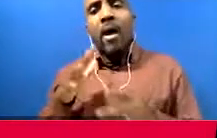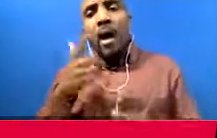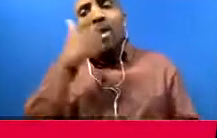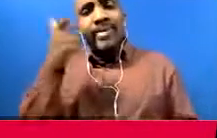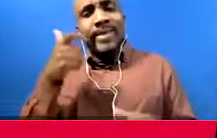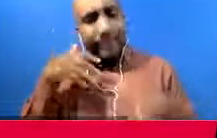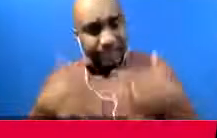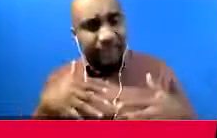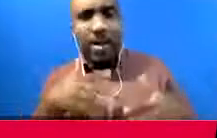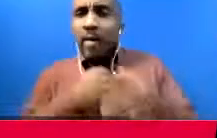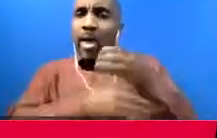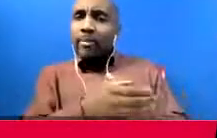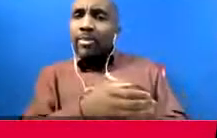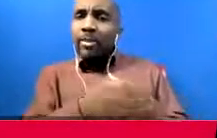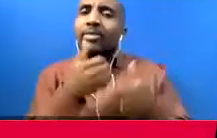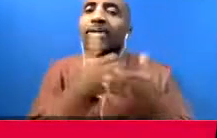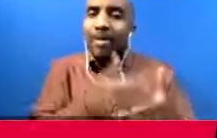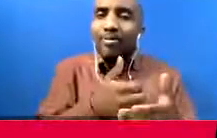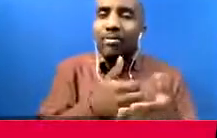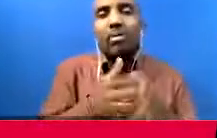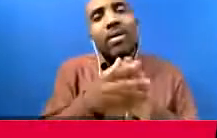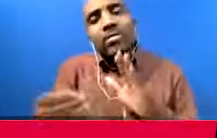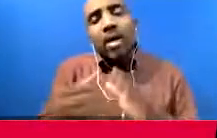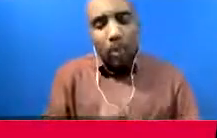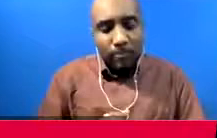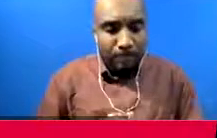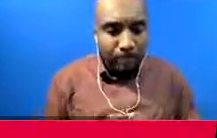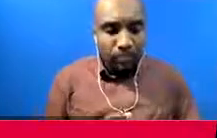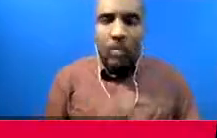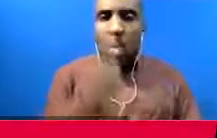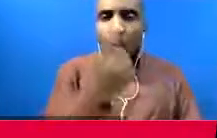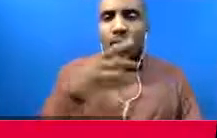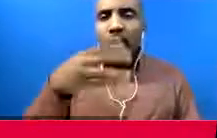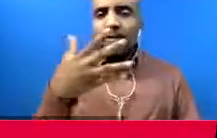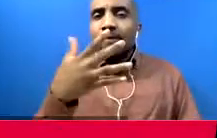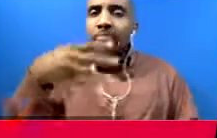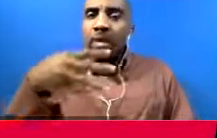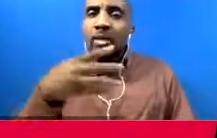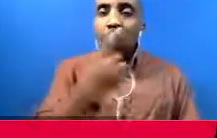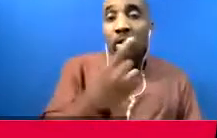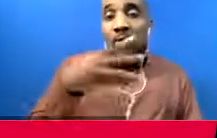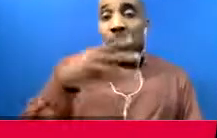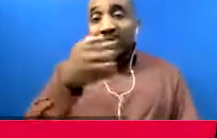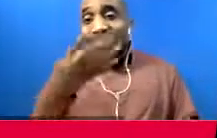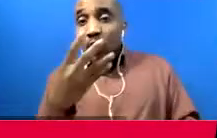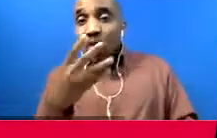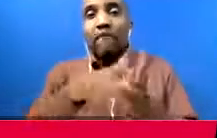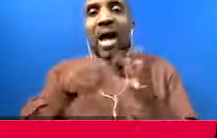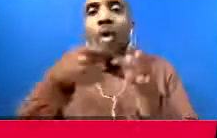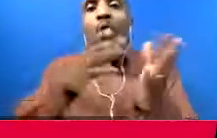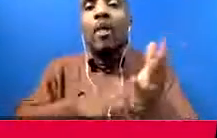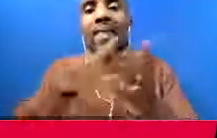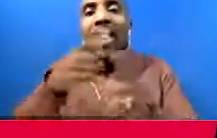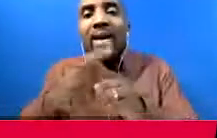other situations through that lens. So some examples of this, in 1959 and 1964, Malcolm X visited